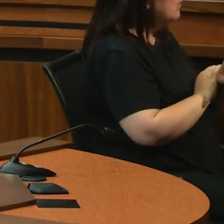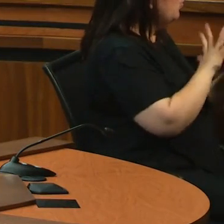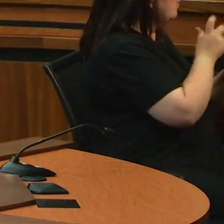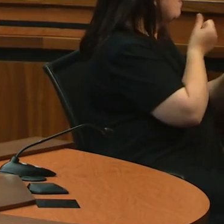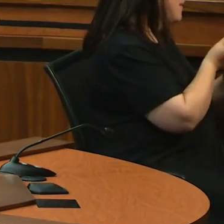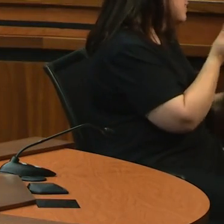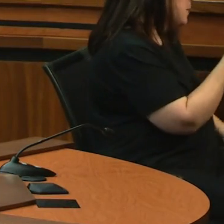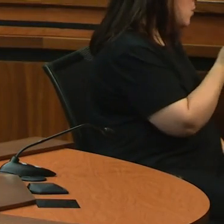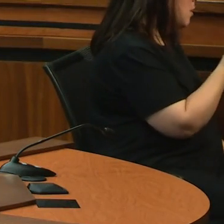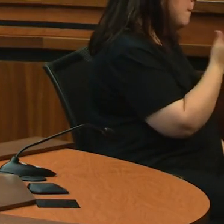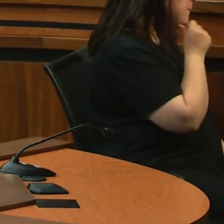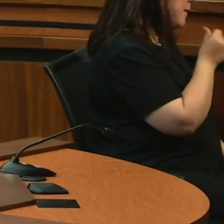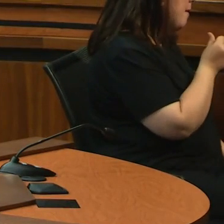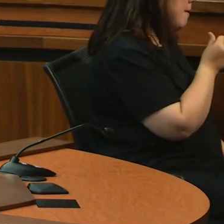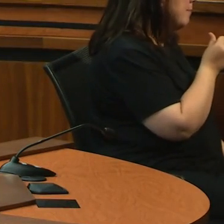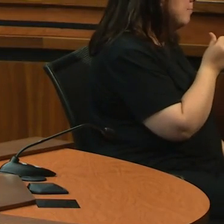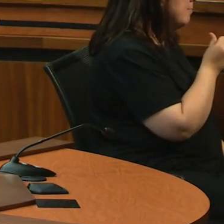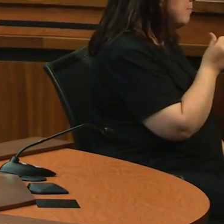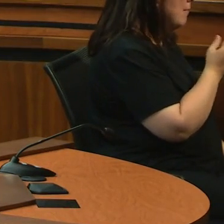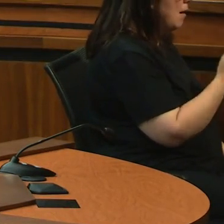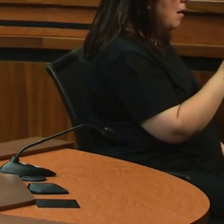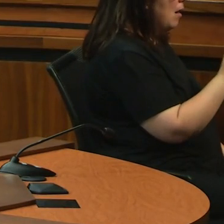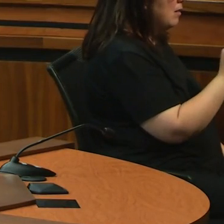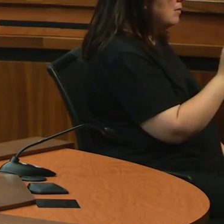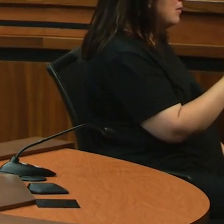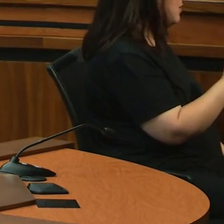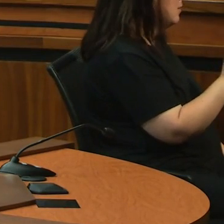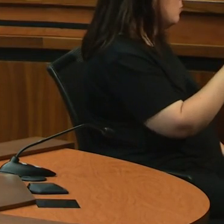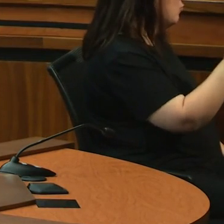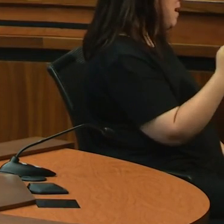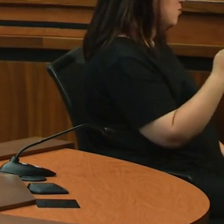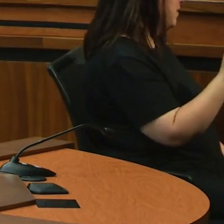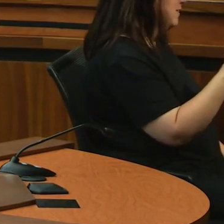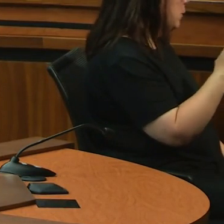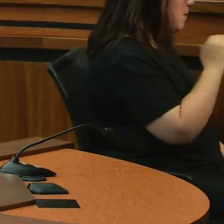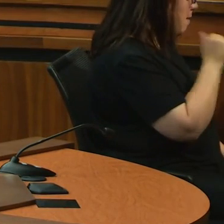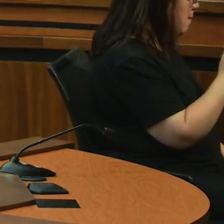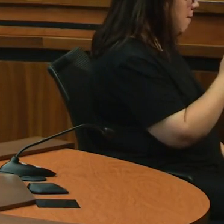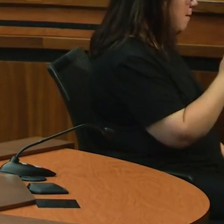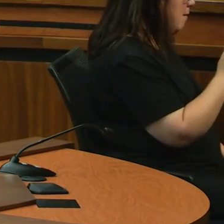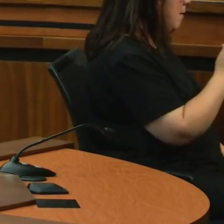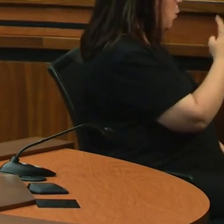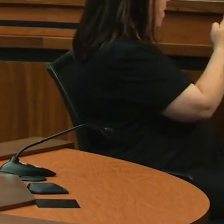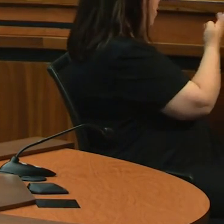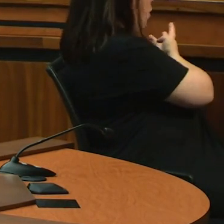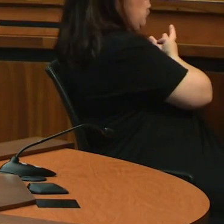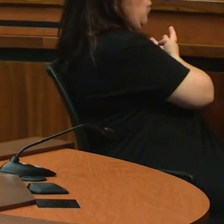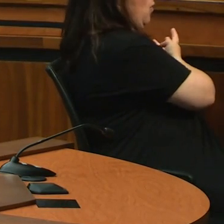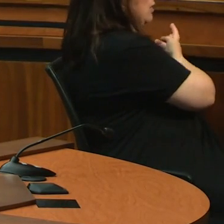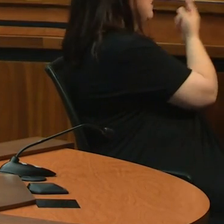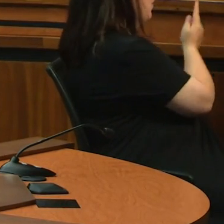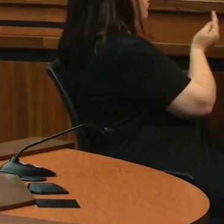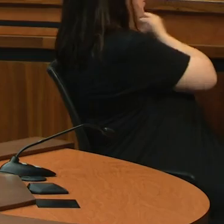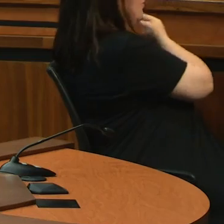somebody, but it won't affect Hudson Branch, Ellicott City. It'll flow in the opposite direction, and somebody will be affected